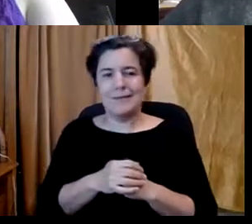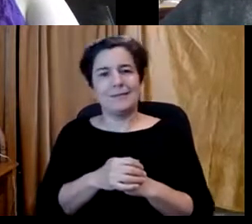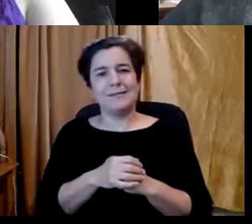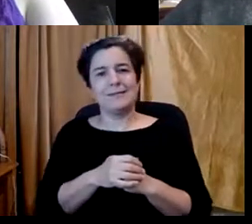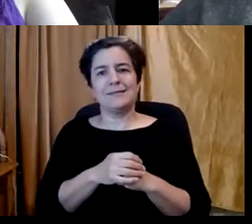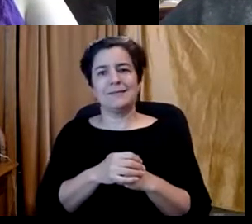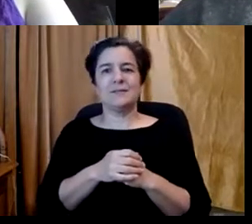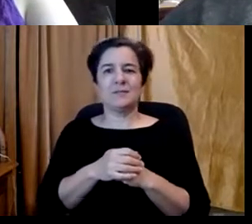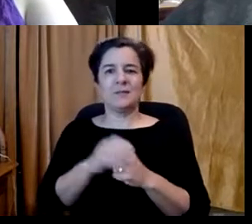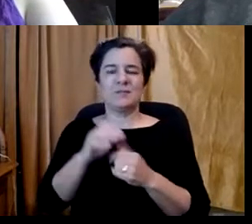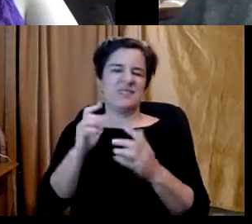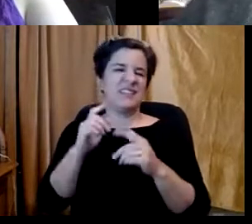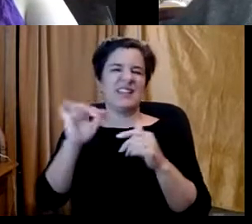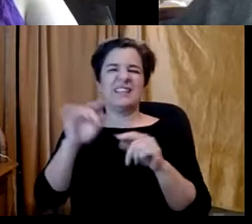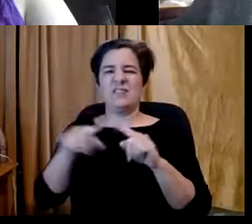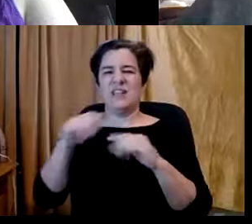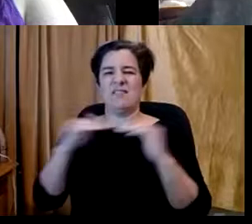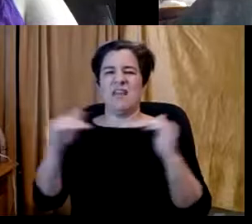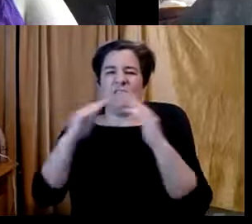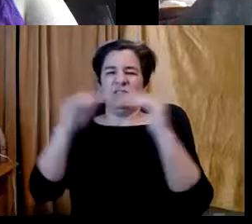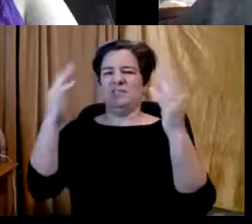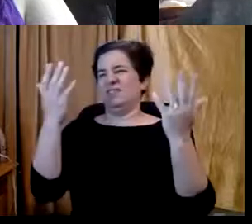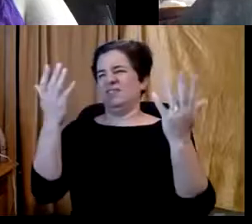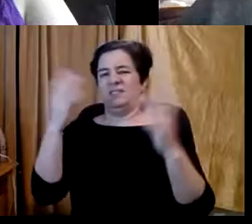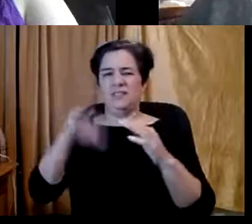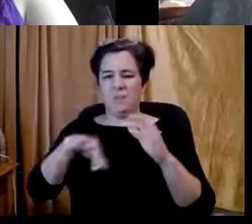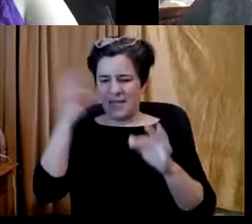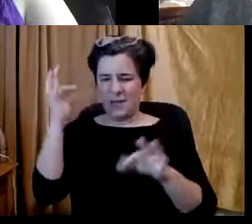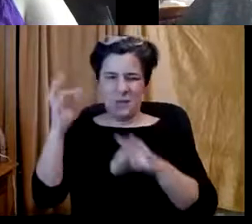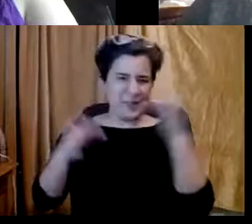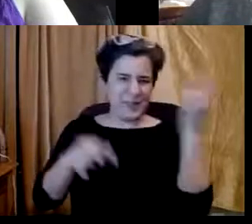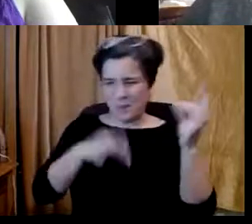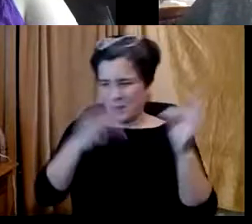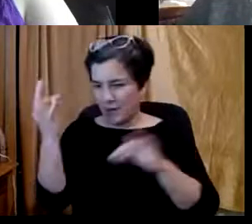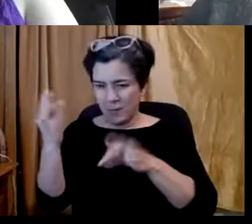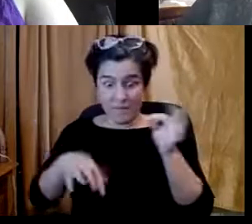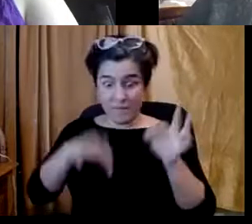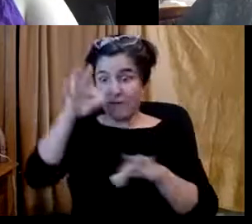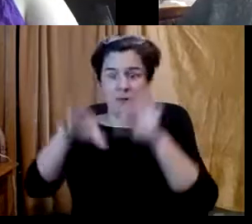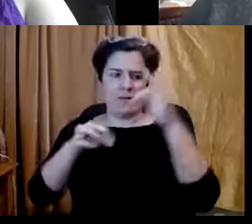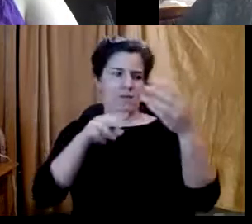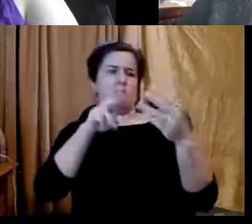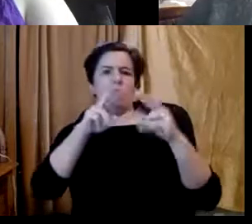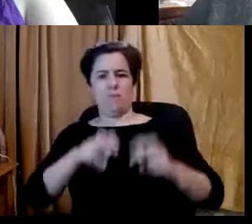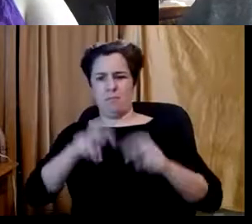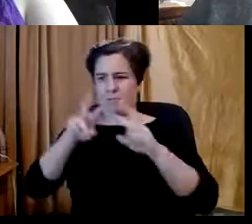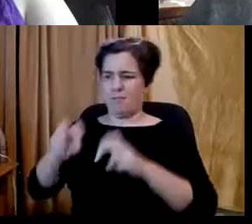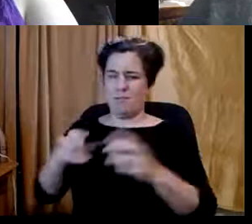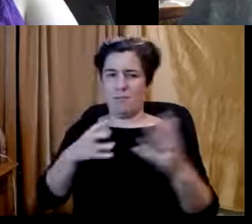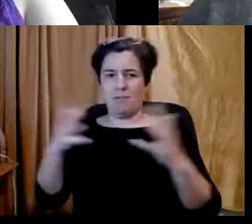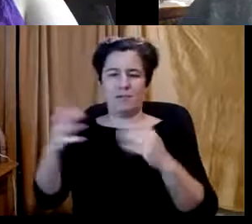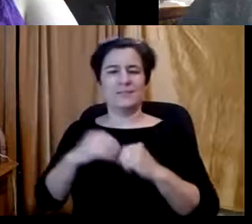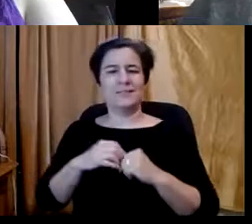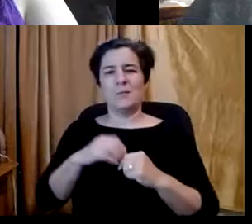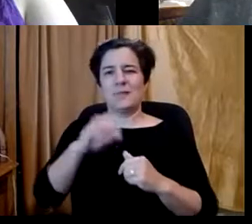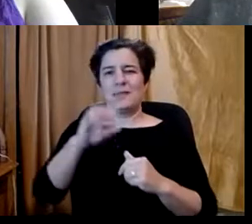and then it gets into all different levels, like if someone's married or someone, you know, there's just so many different levels of toxicity. And it's so hard